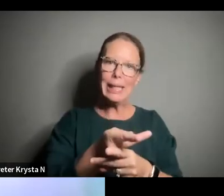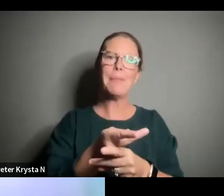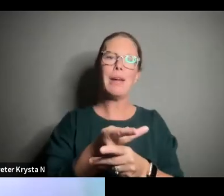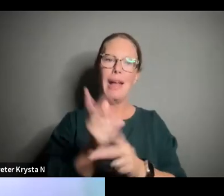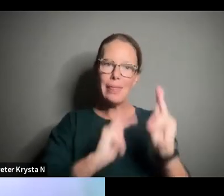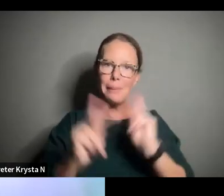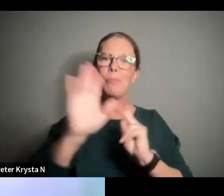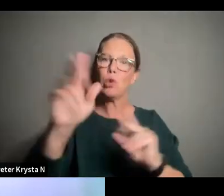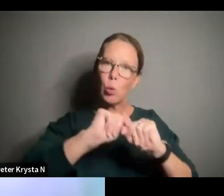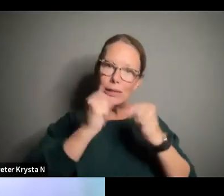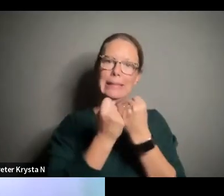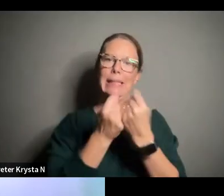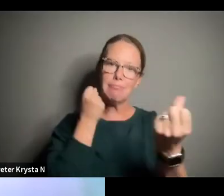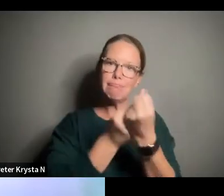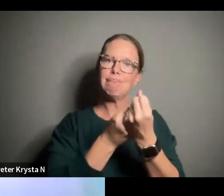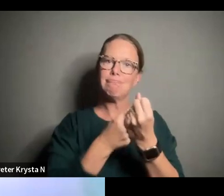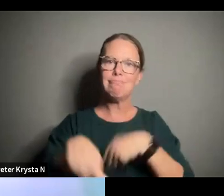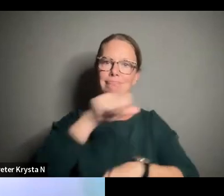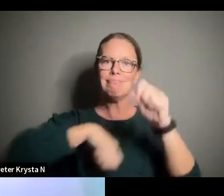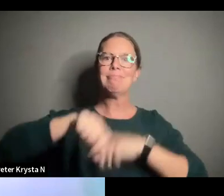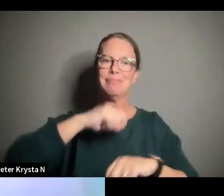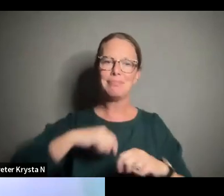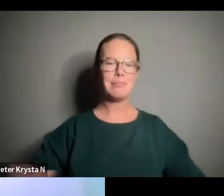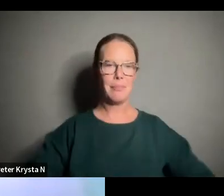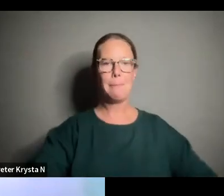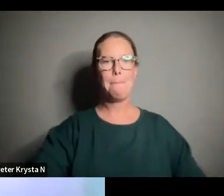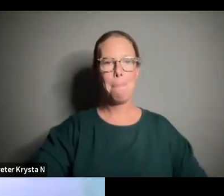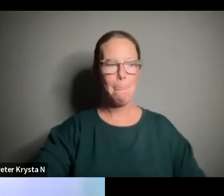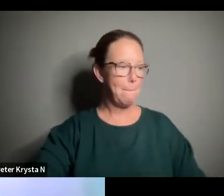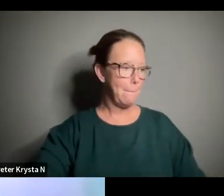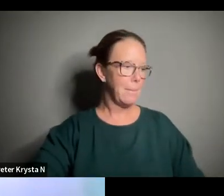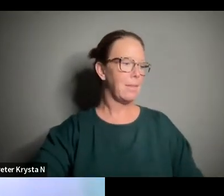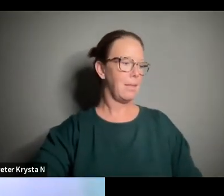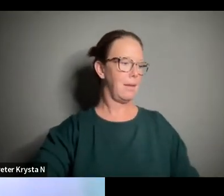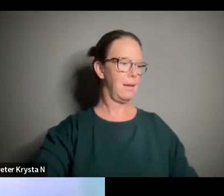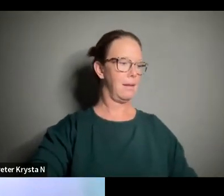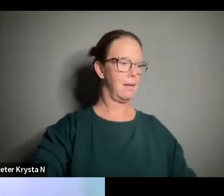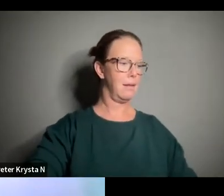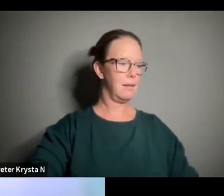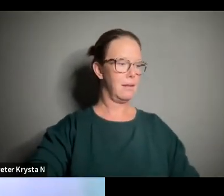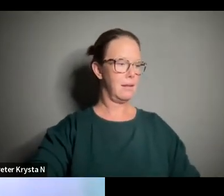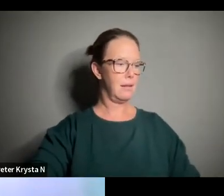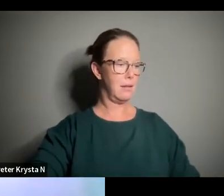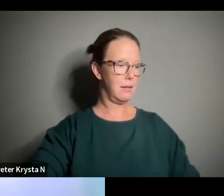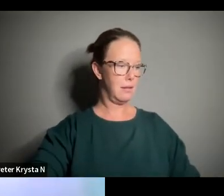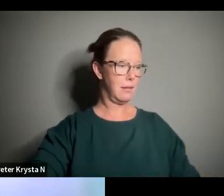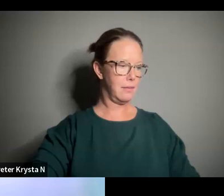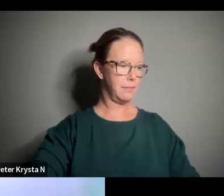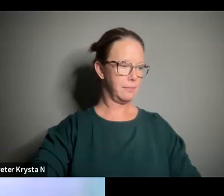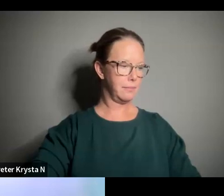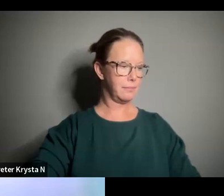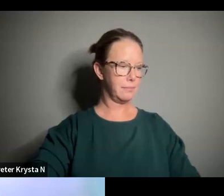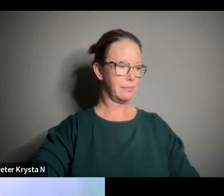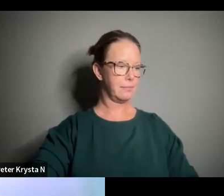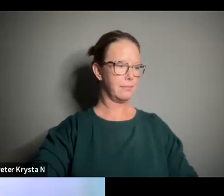got, your team around you, to help you in all activities. So we'll work with that. And that's why we'll do the weaning at home. Instead of